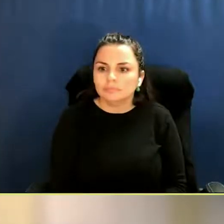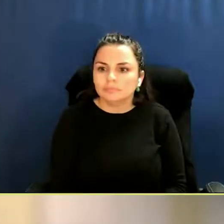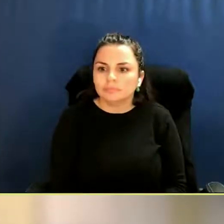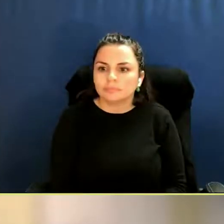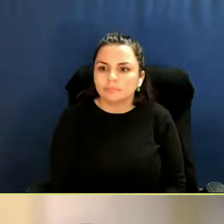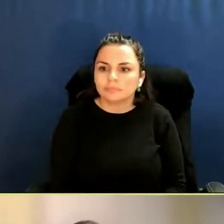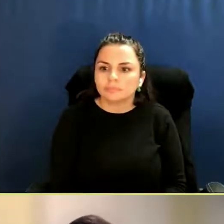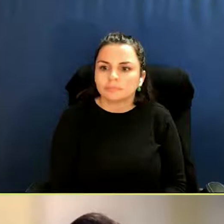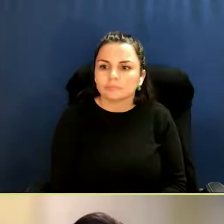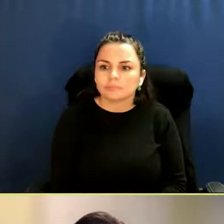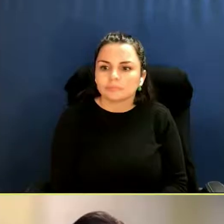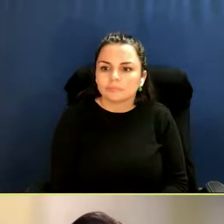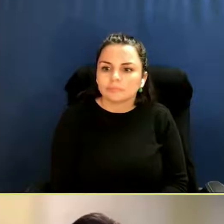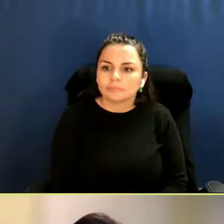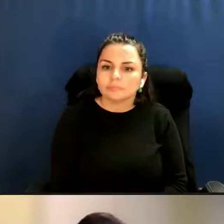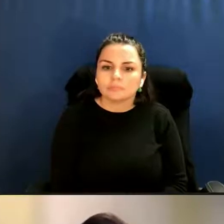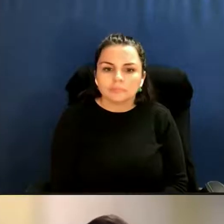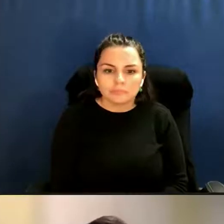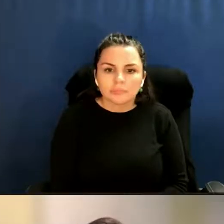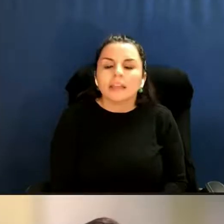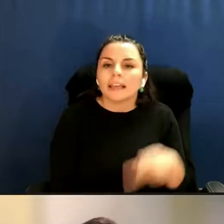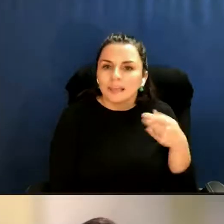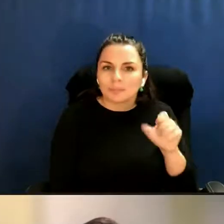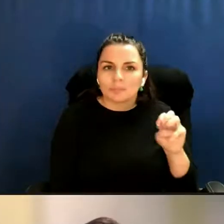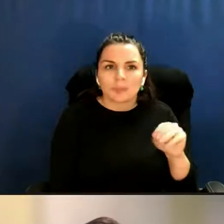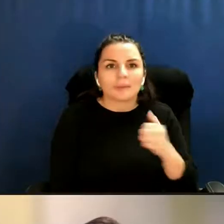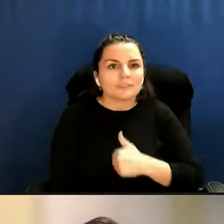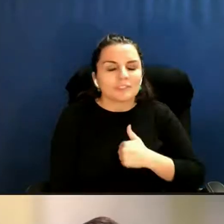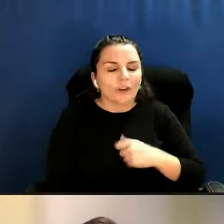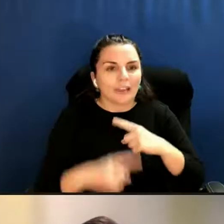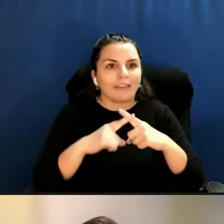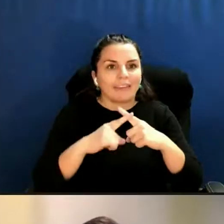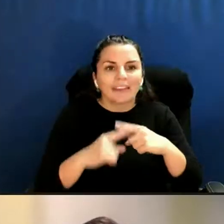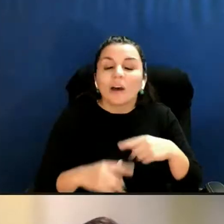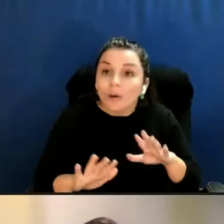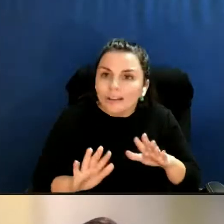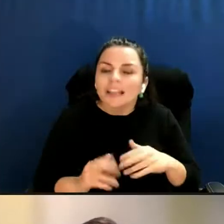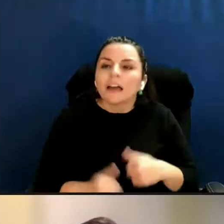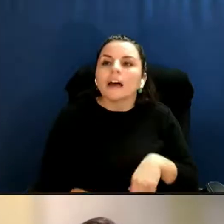Pam, you're muted. That now, sorry about that. That's a great question.